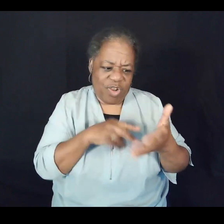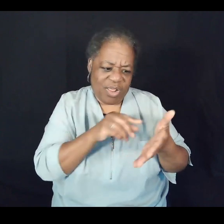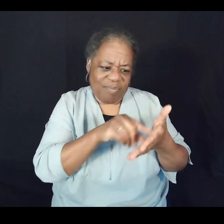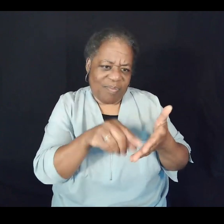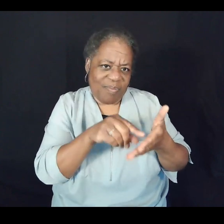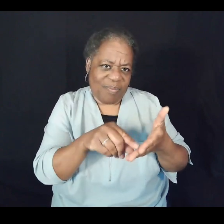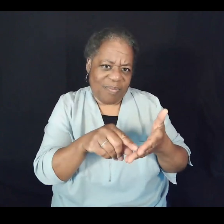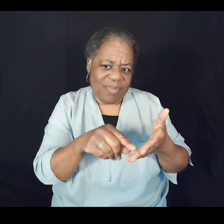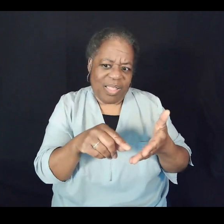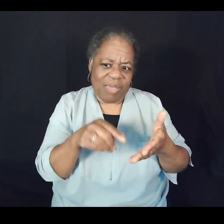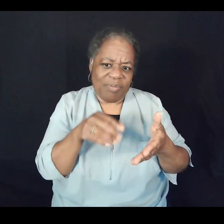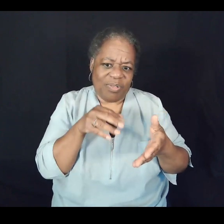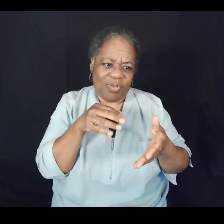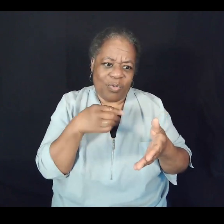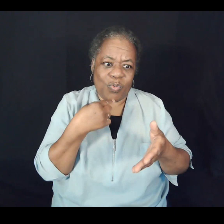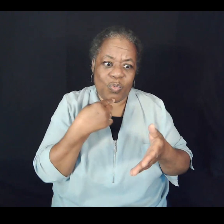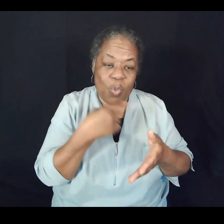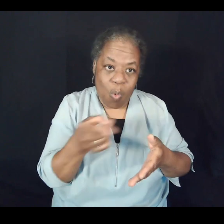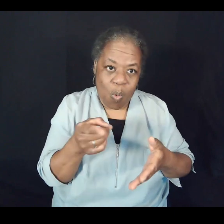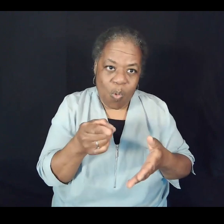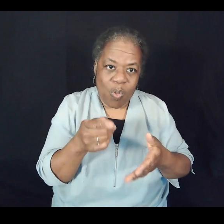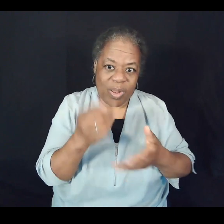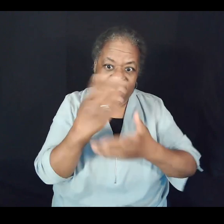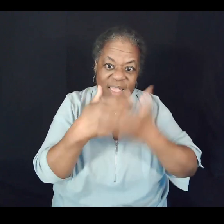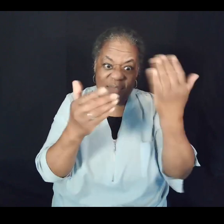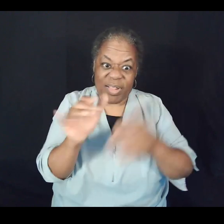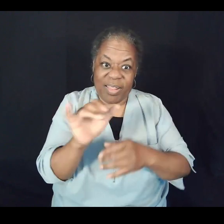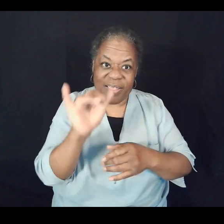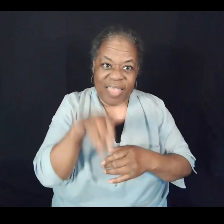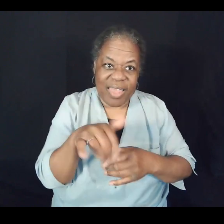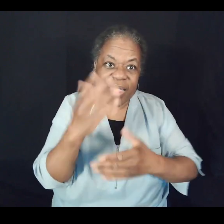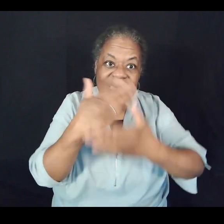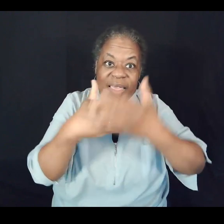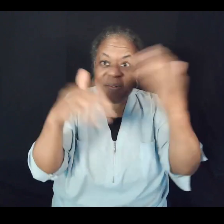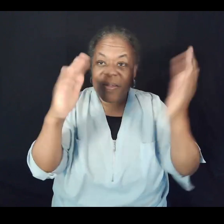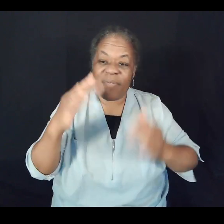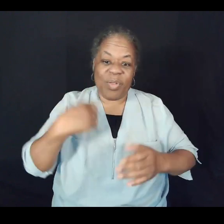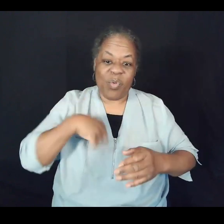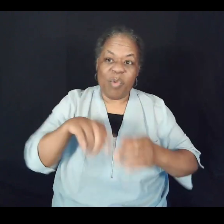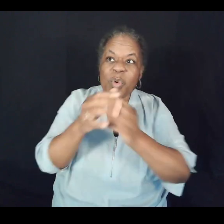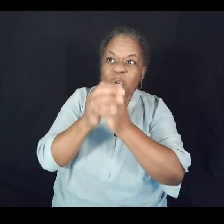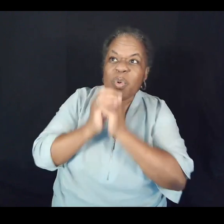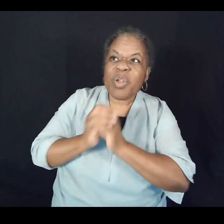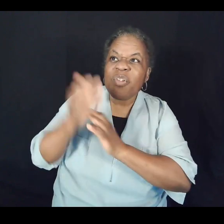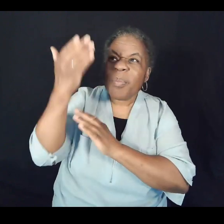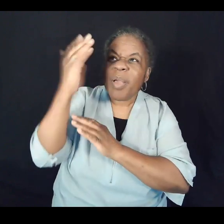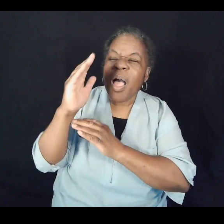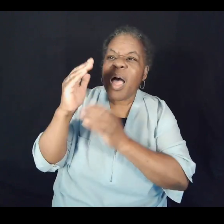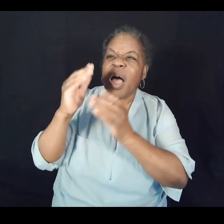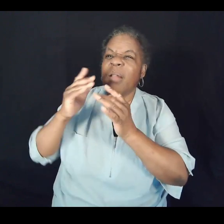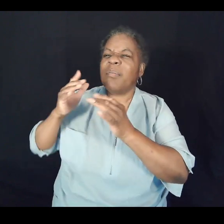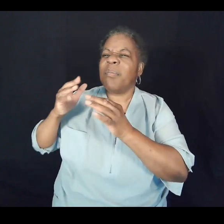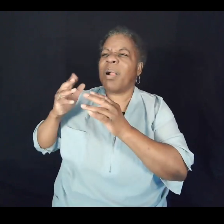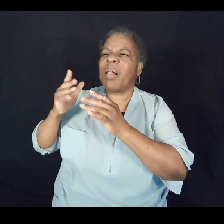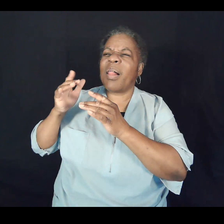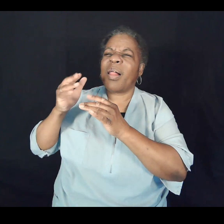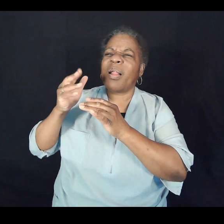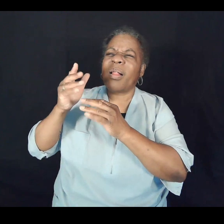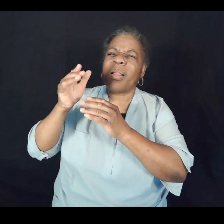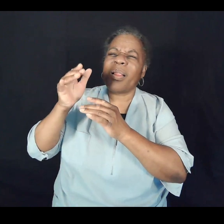heaven was going to be like. They told us that in heaven, we will worship God for all